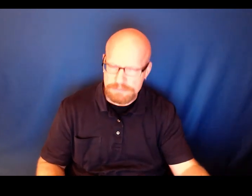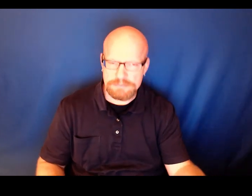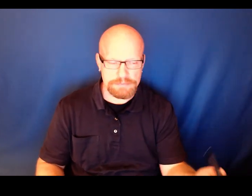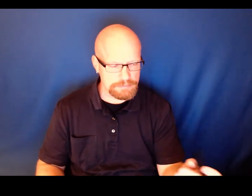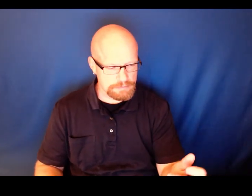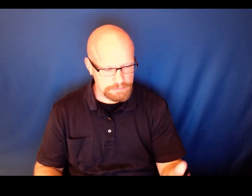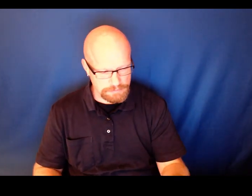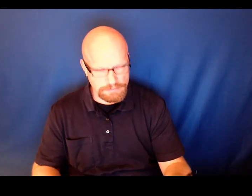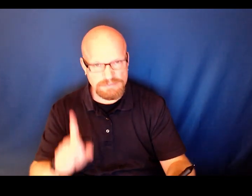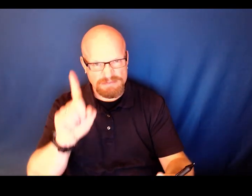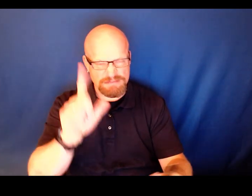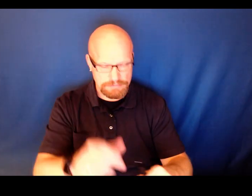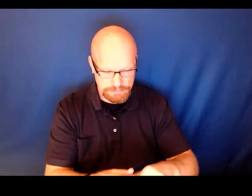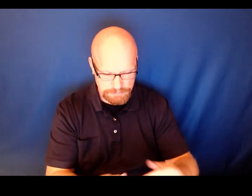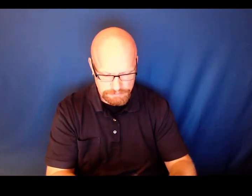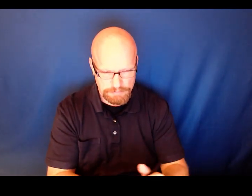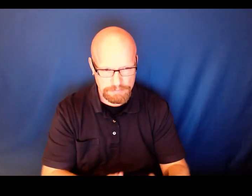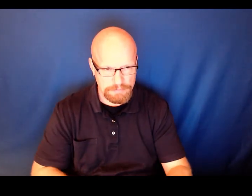polynomial.